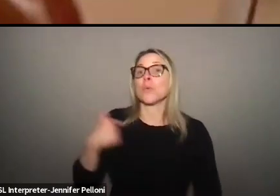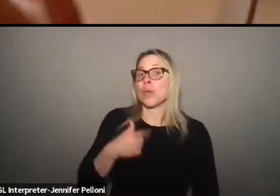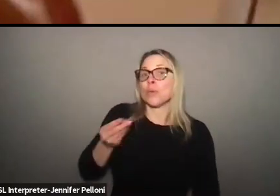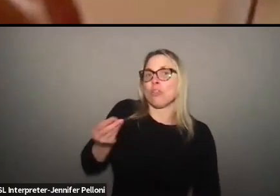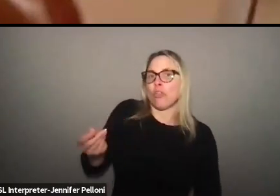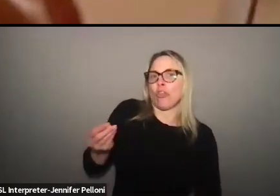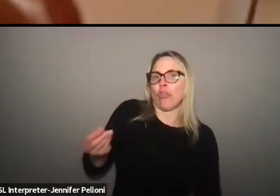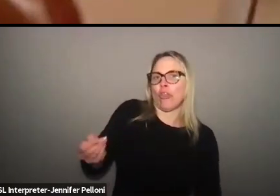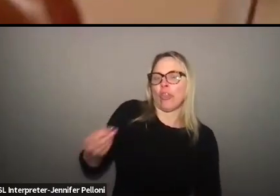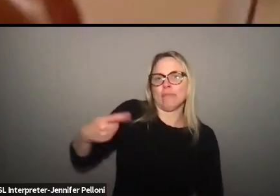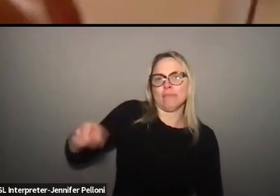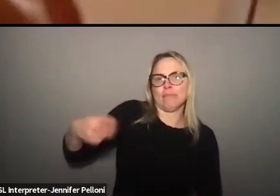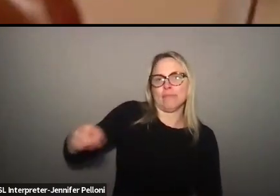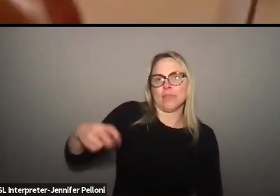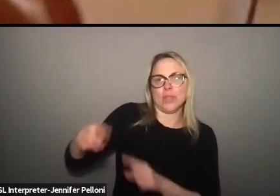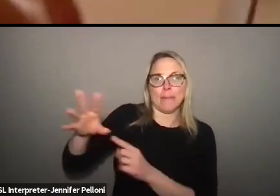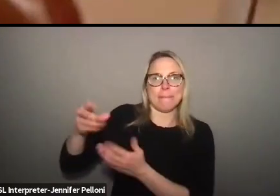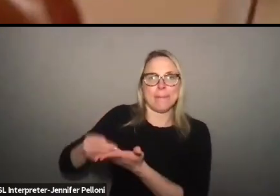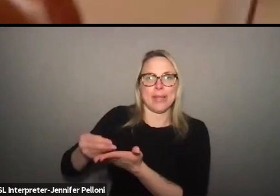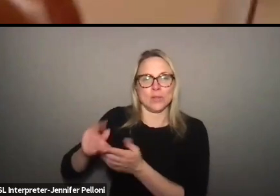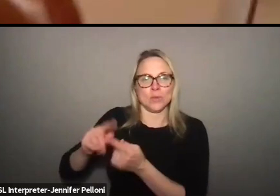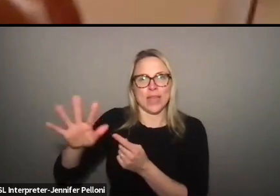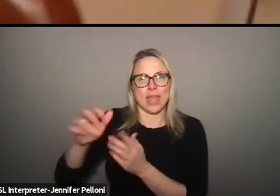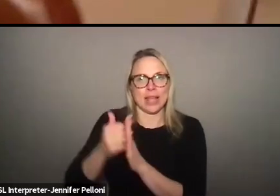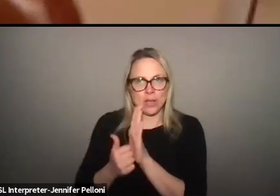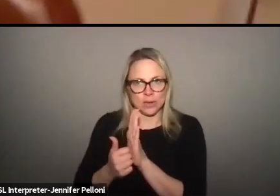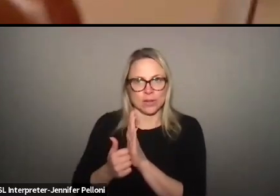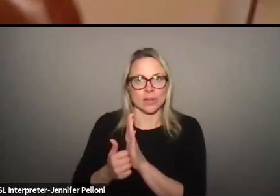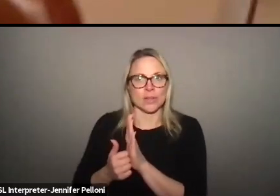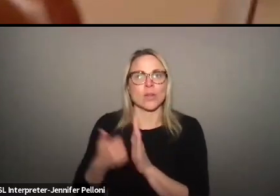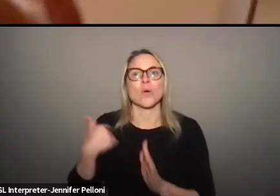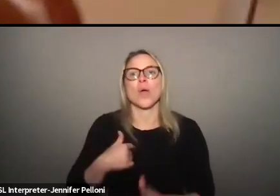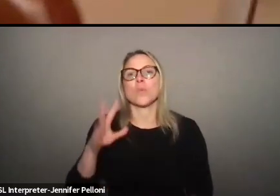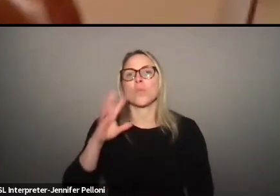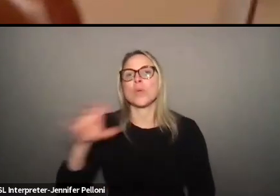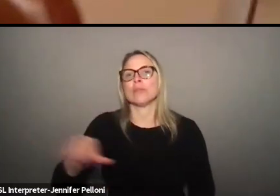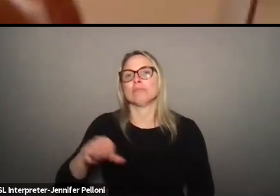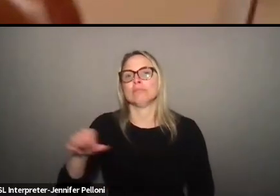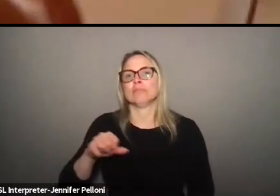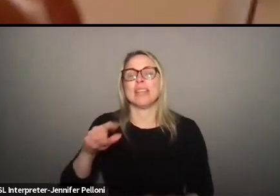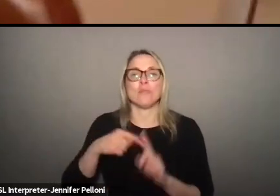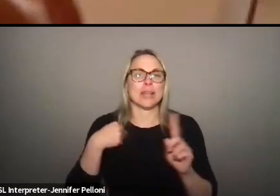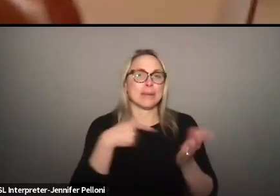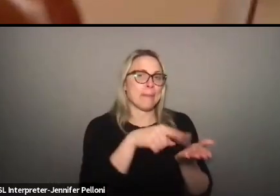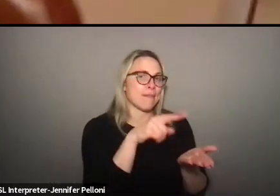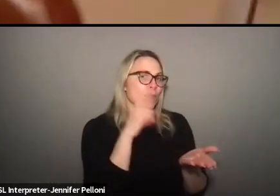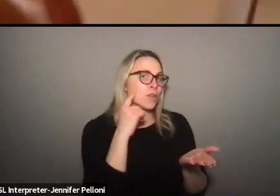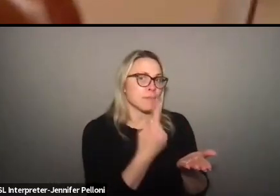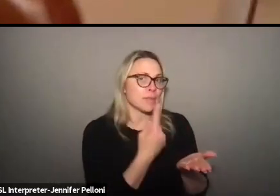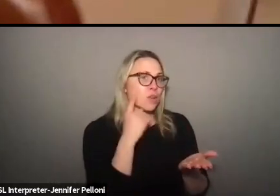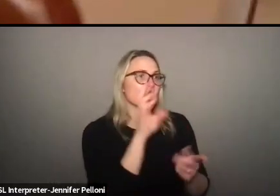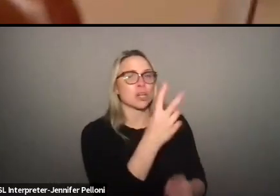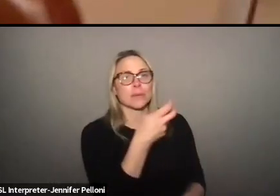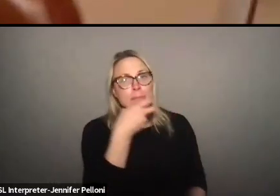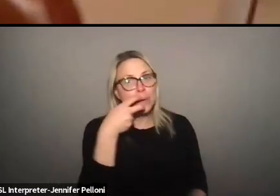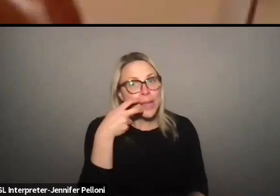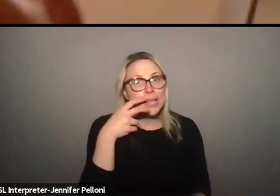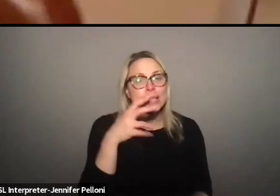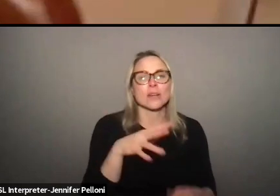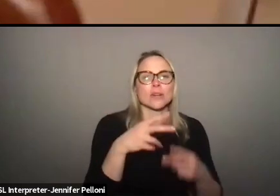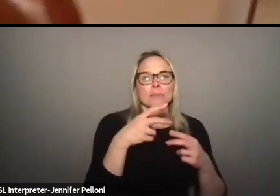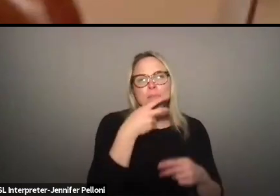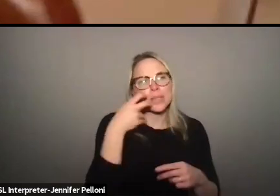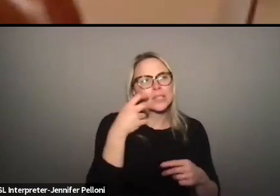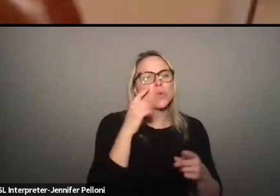that were transferring money into her account, and we were the ones taking withdrawals when we needed to pay for things like her braces or her summer